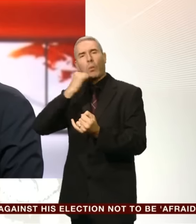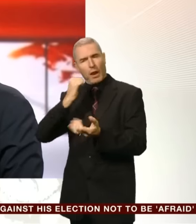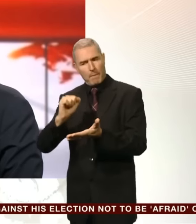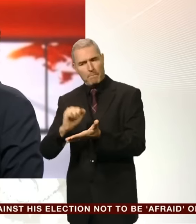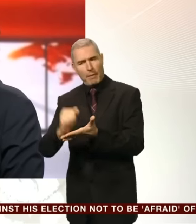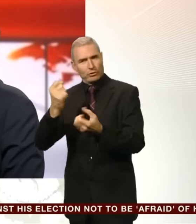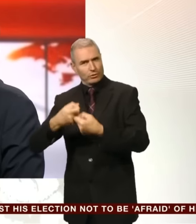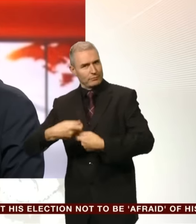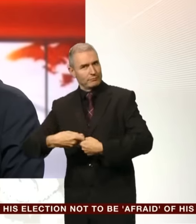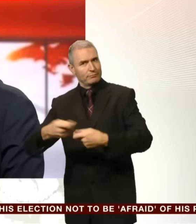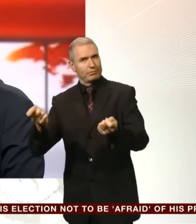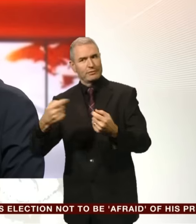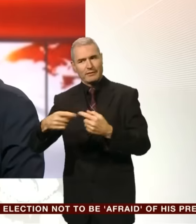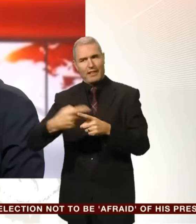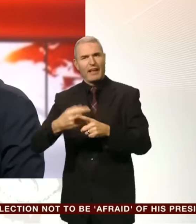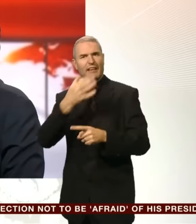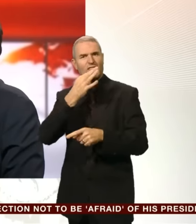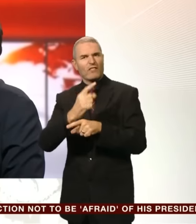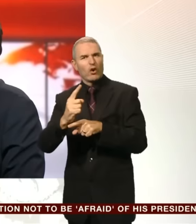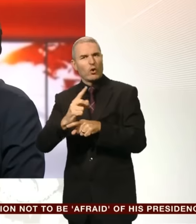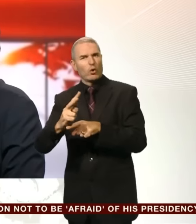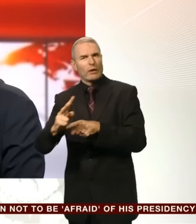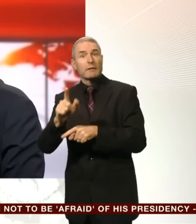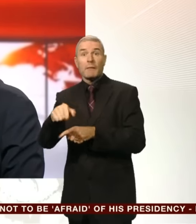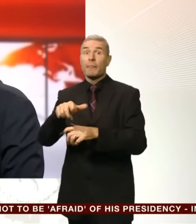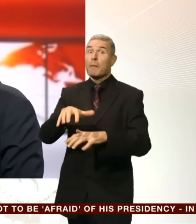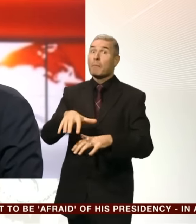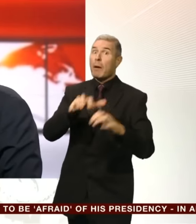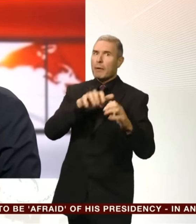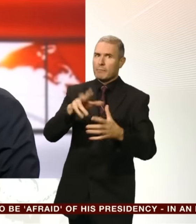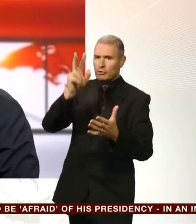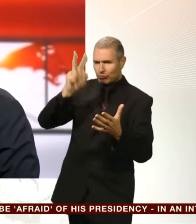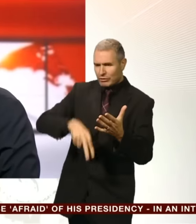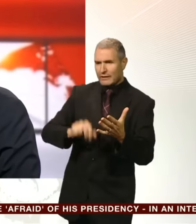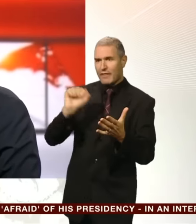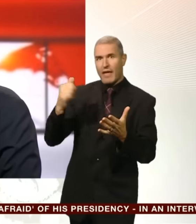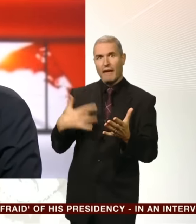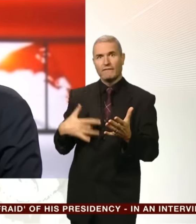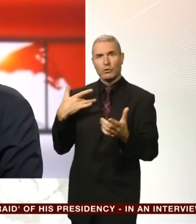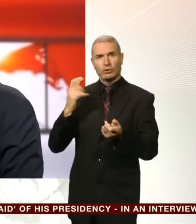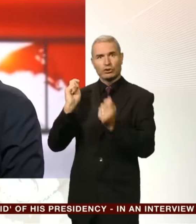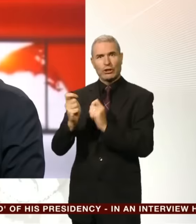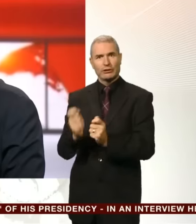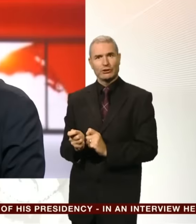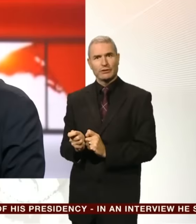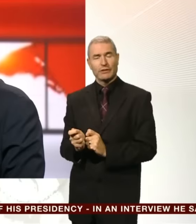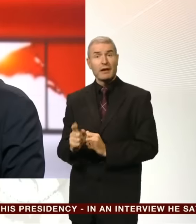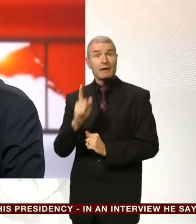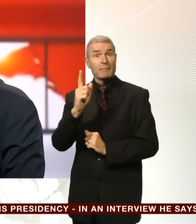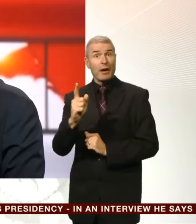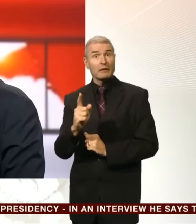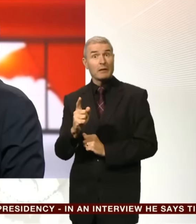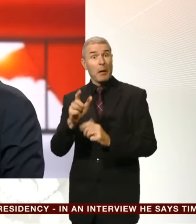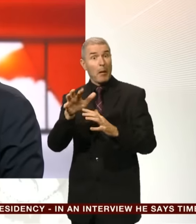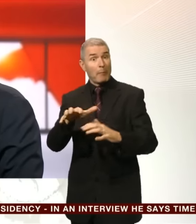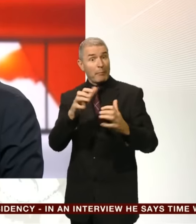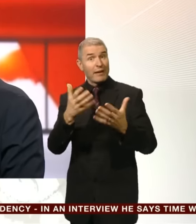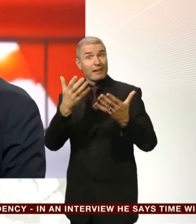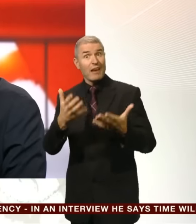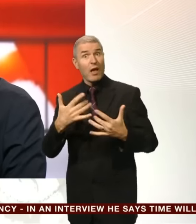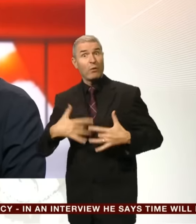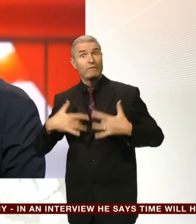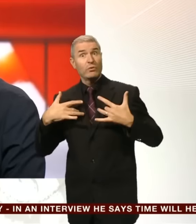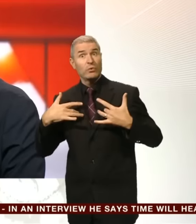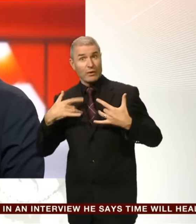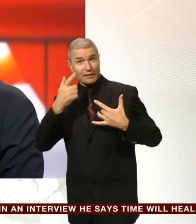in England over the next few weeks, and it'll be time for the public to have their say. But the question is, how much say will people really have?